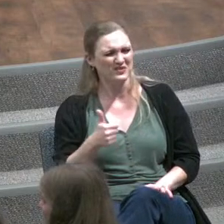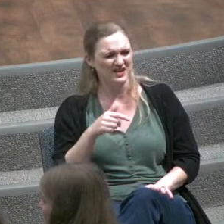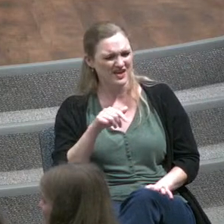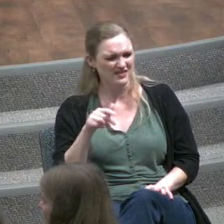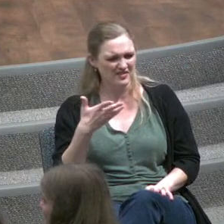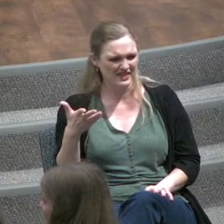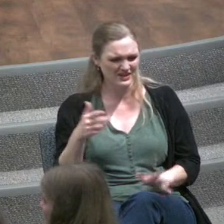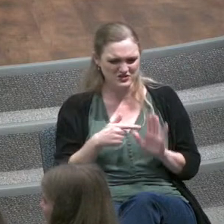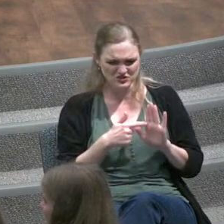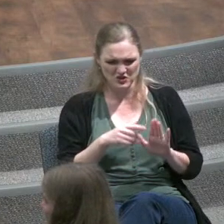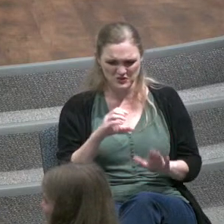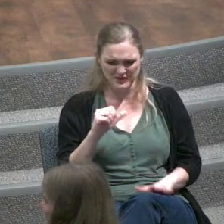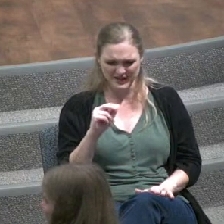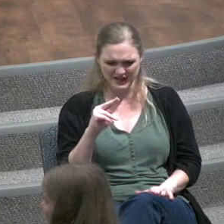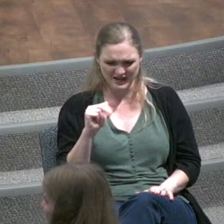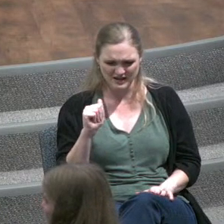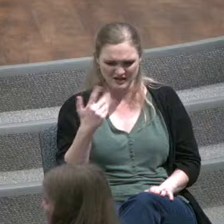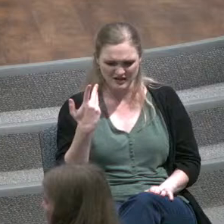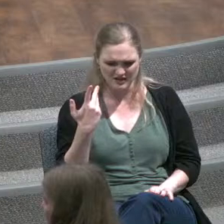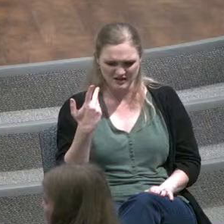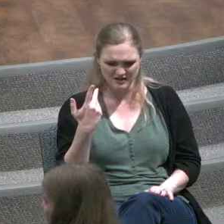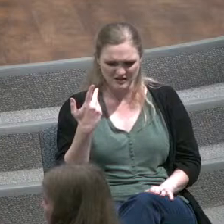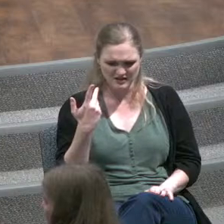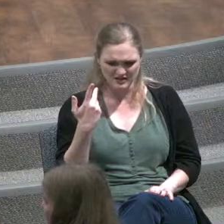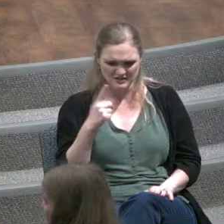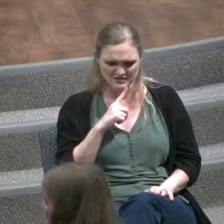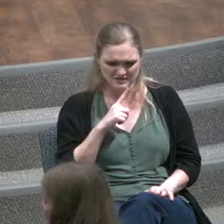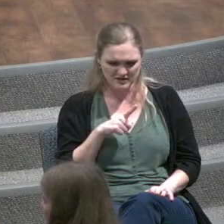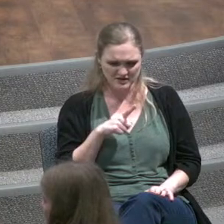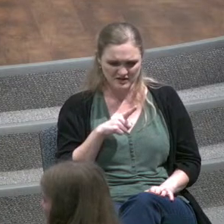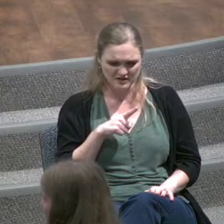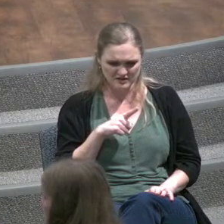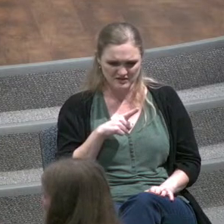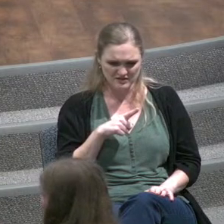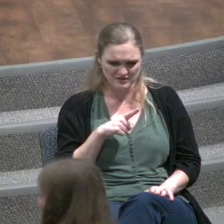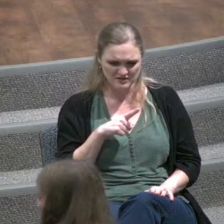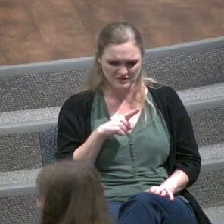only other thing to show you in Cana is that